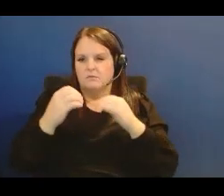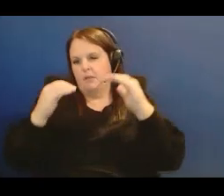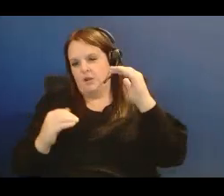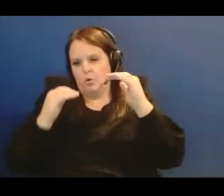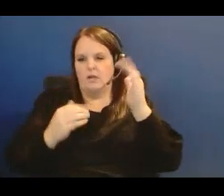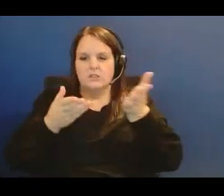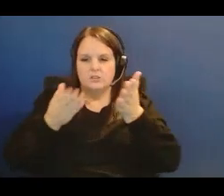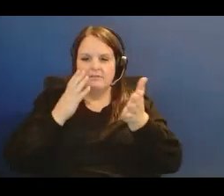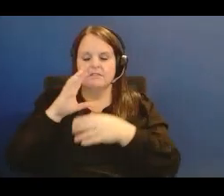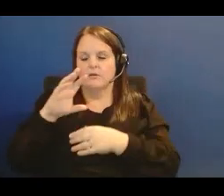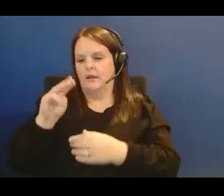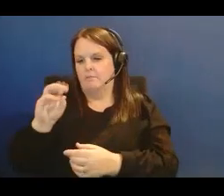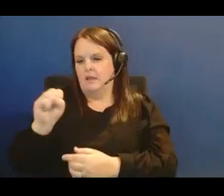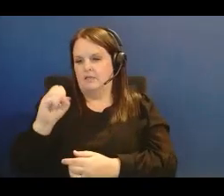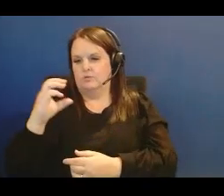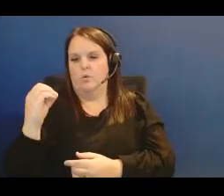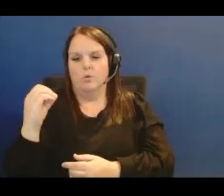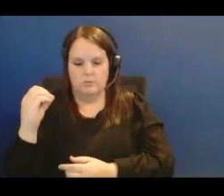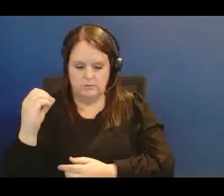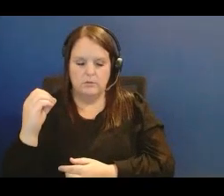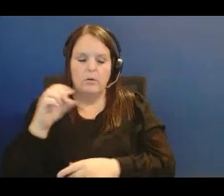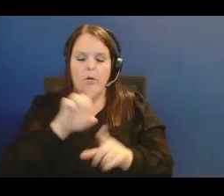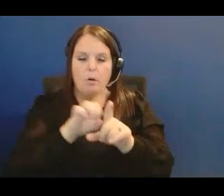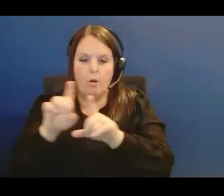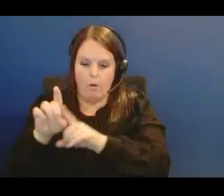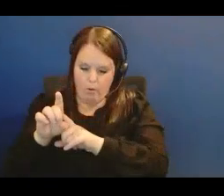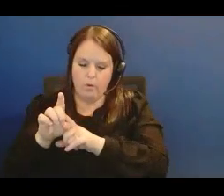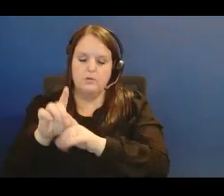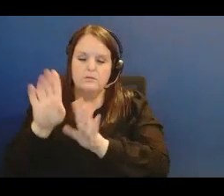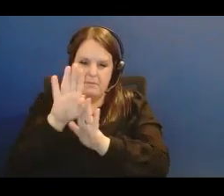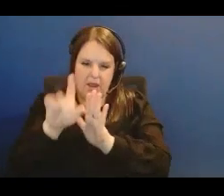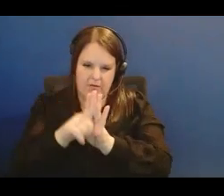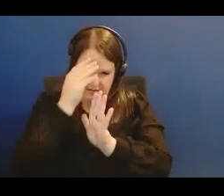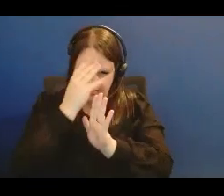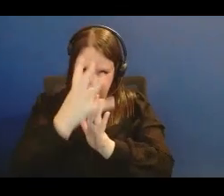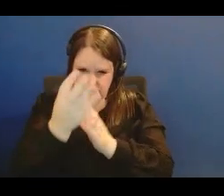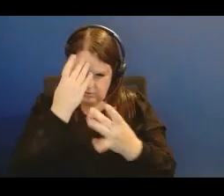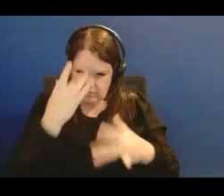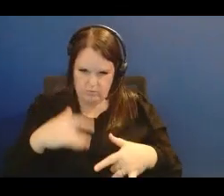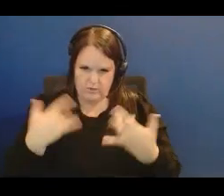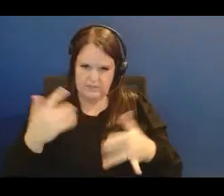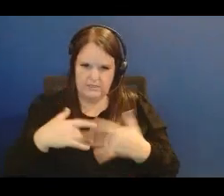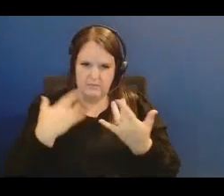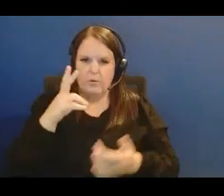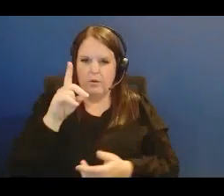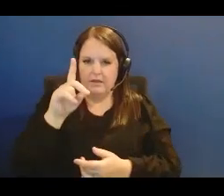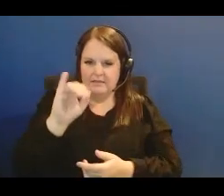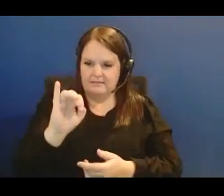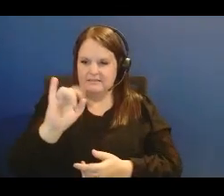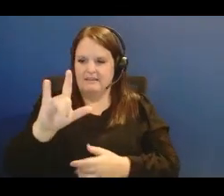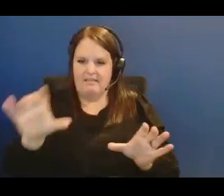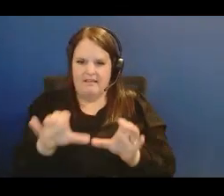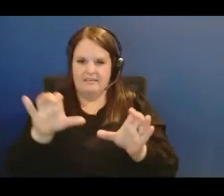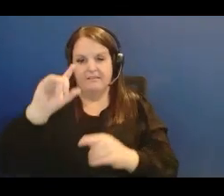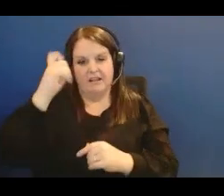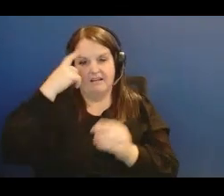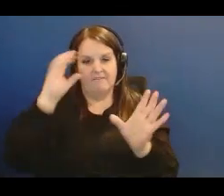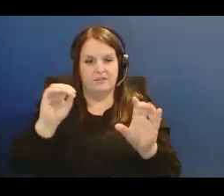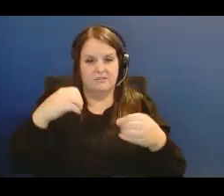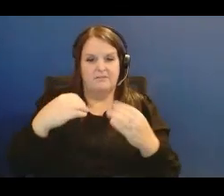Chair. Also, by way of background, and just to anchor us into this DIL activity, the Governor's Office for